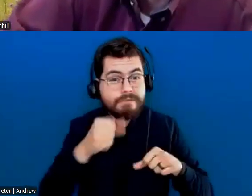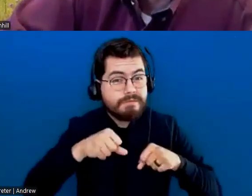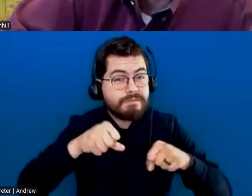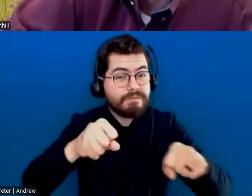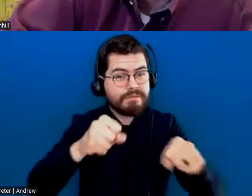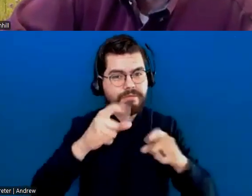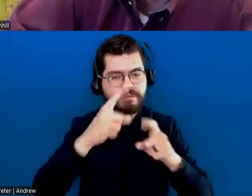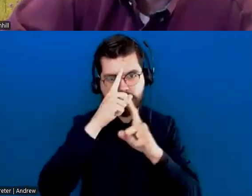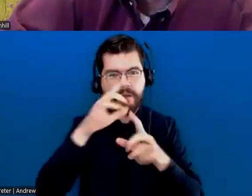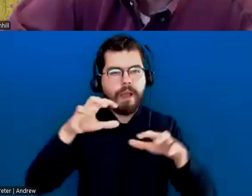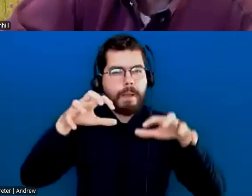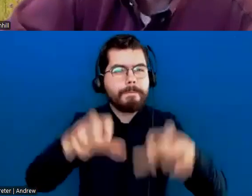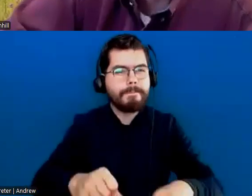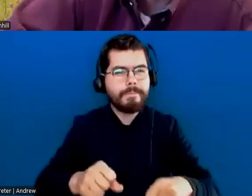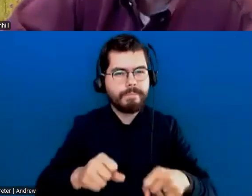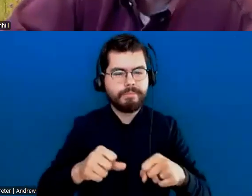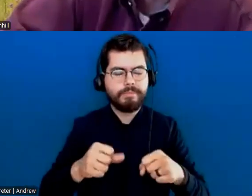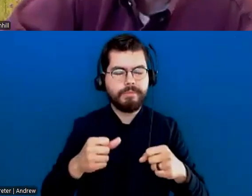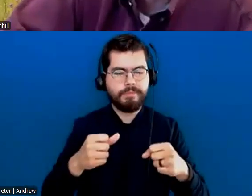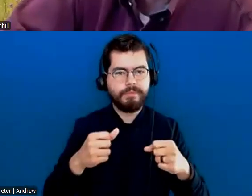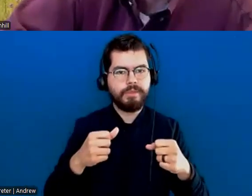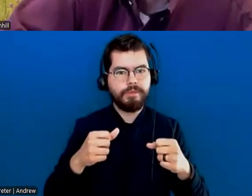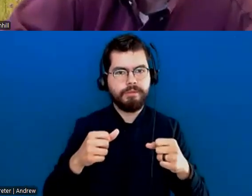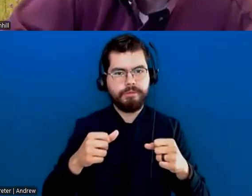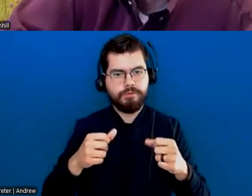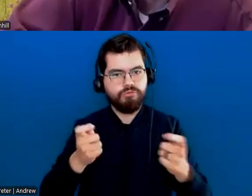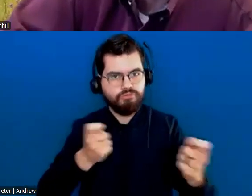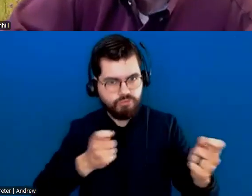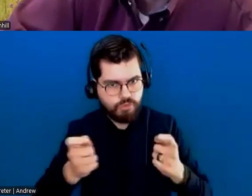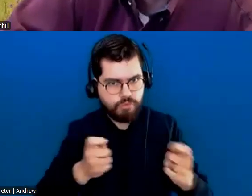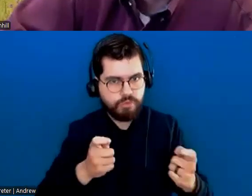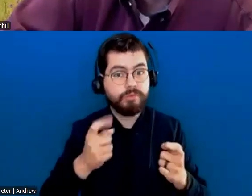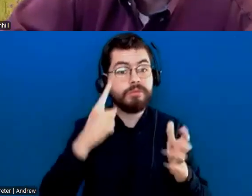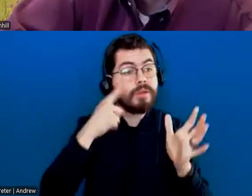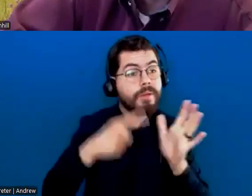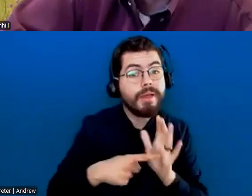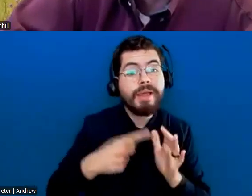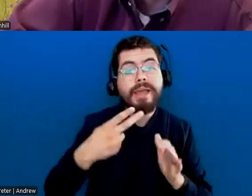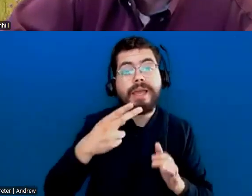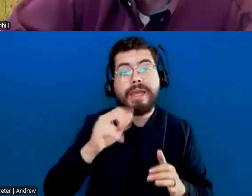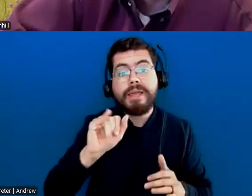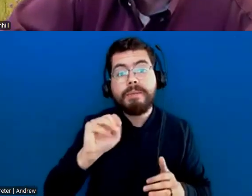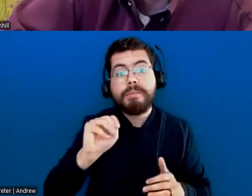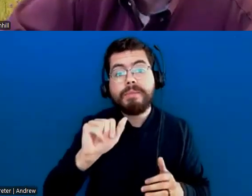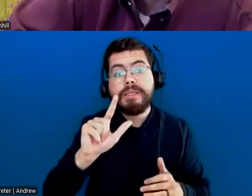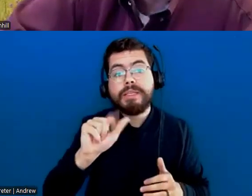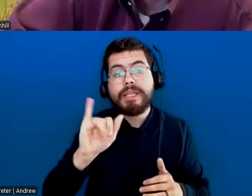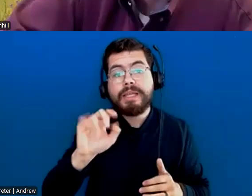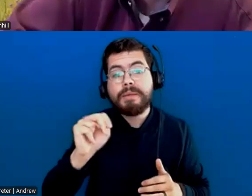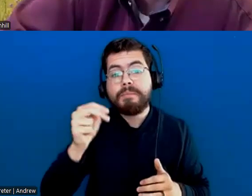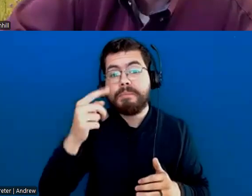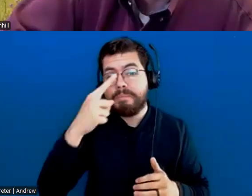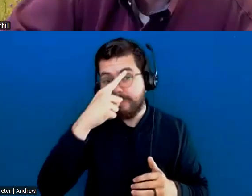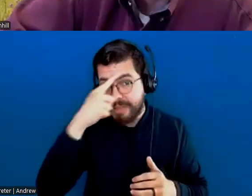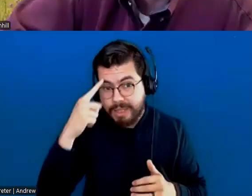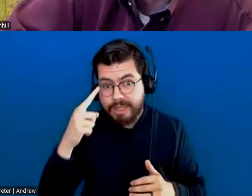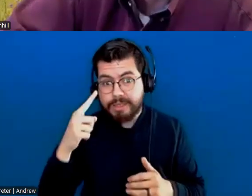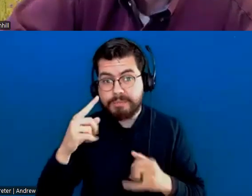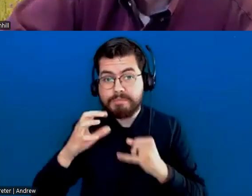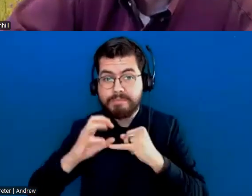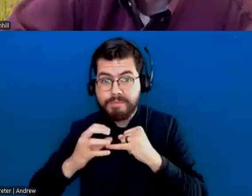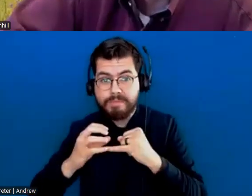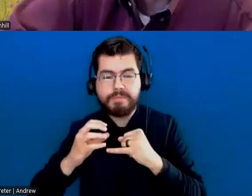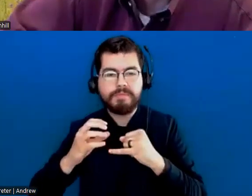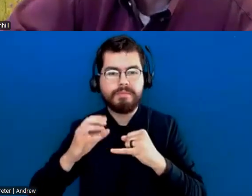invasives back. That we have the Himalayan blackberry, which is a big deal. So those are some of